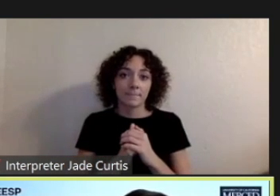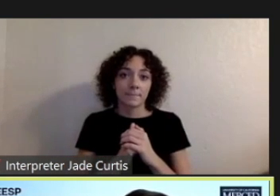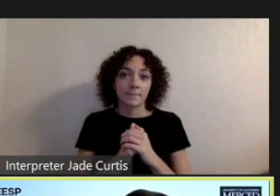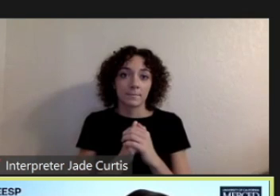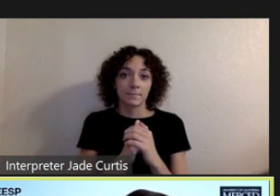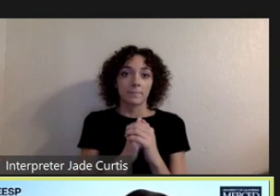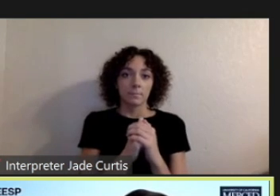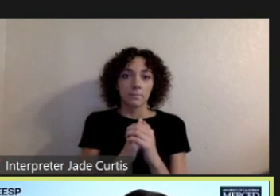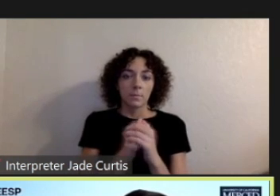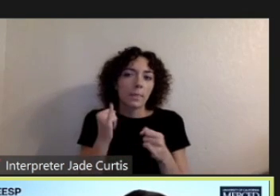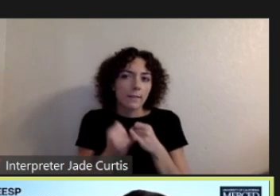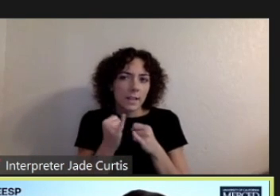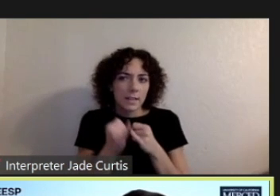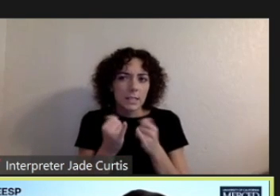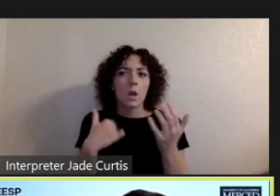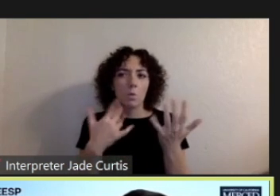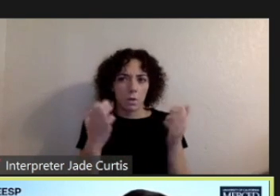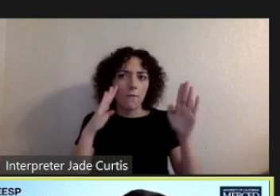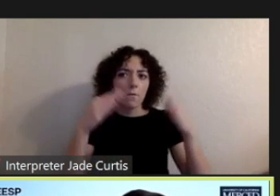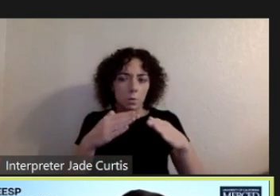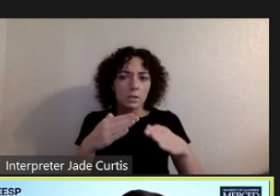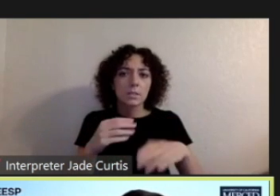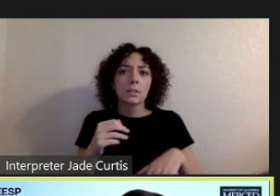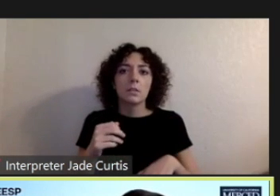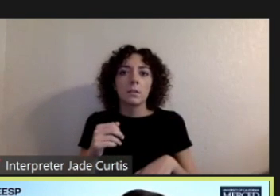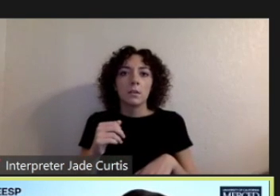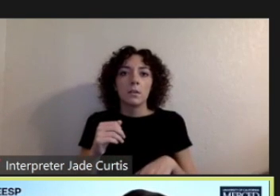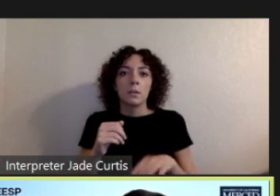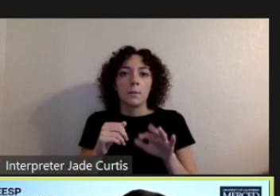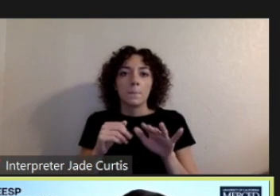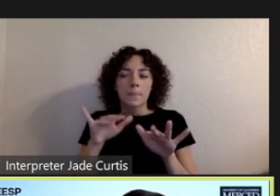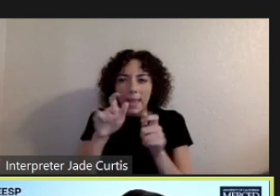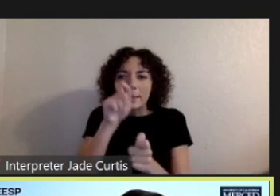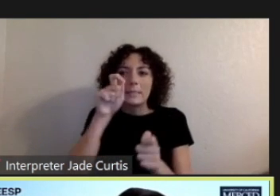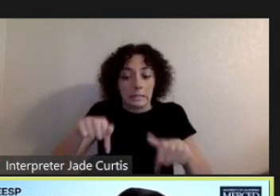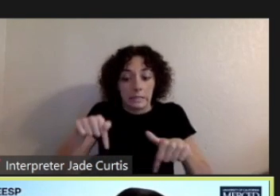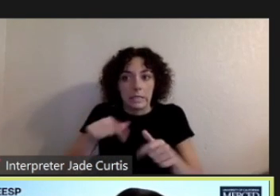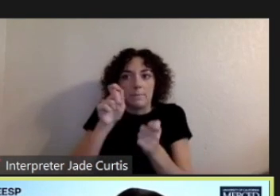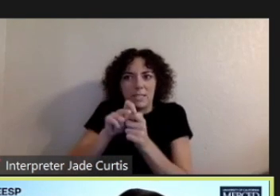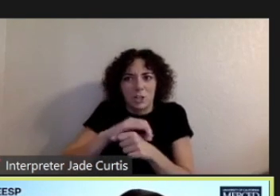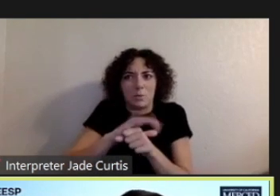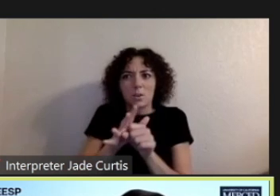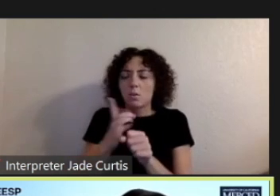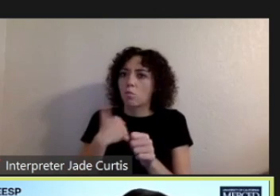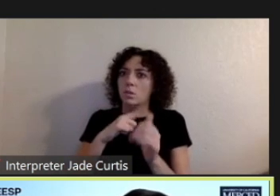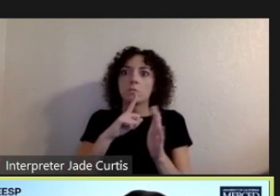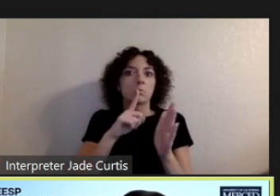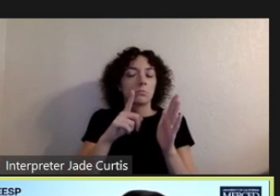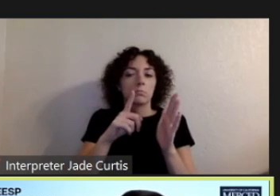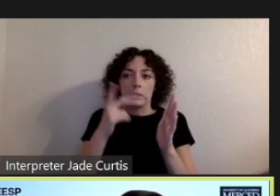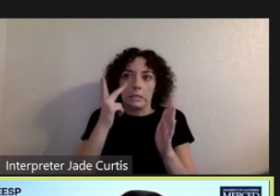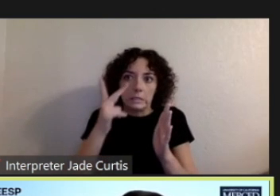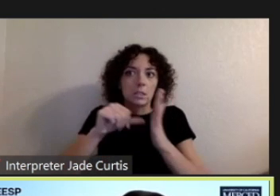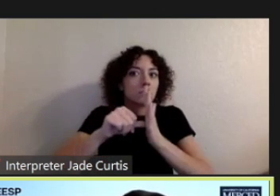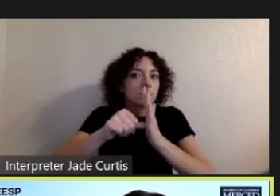So finally, I just want to focus once more that this particular pandemic has highlighted how much multiple disciplines must